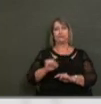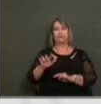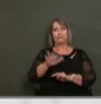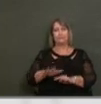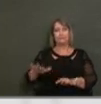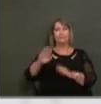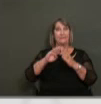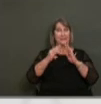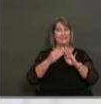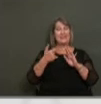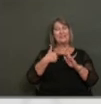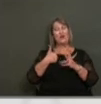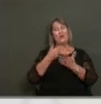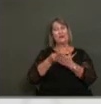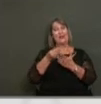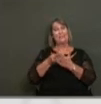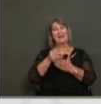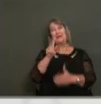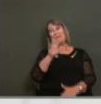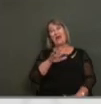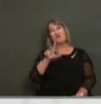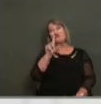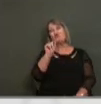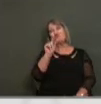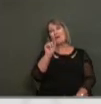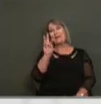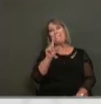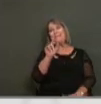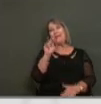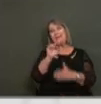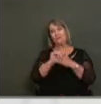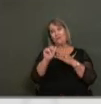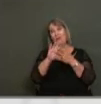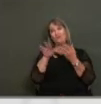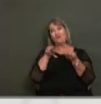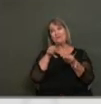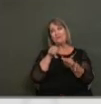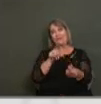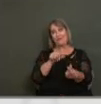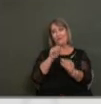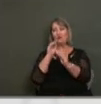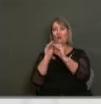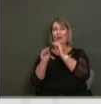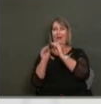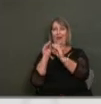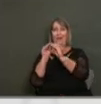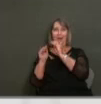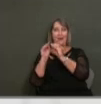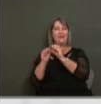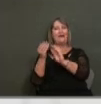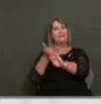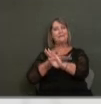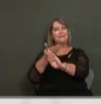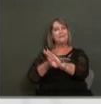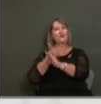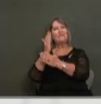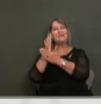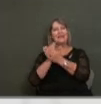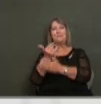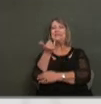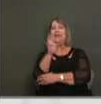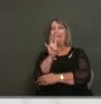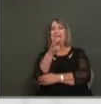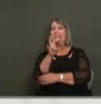we're investing close to $20 million to address renovations at some of our park facilities,